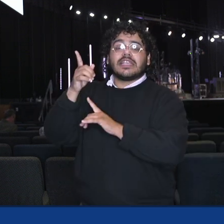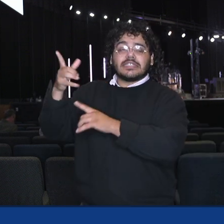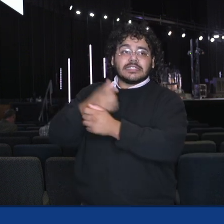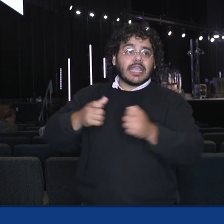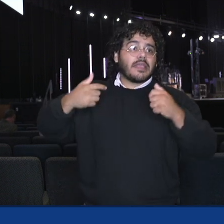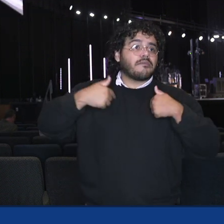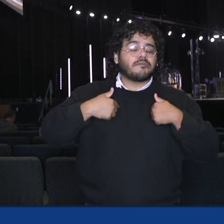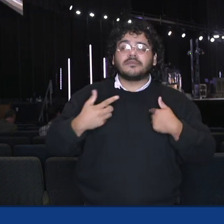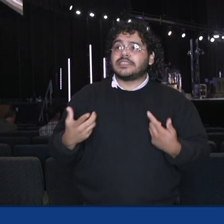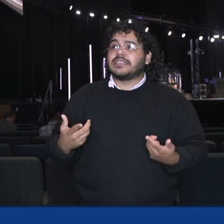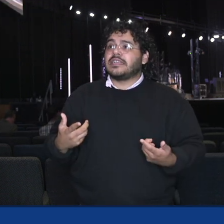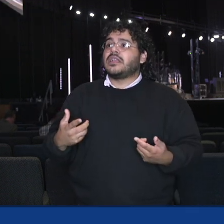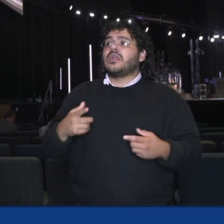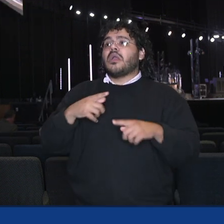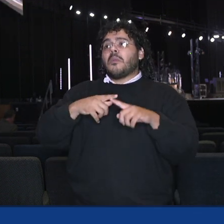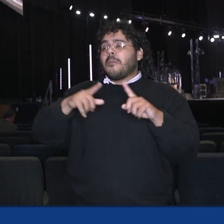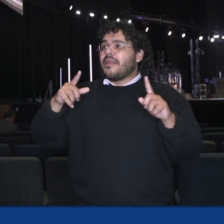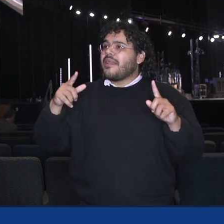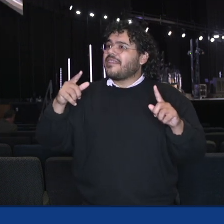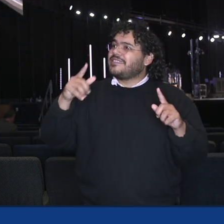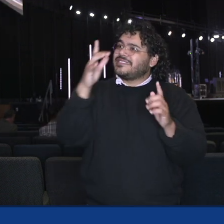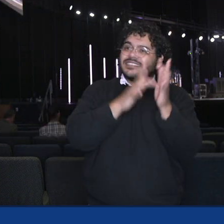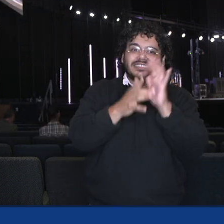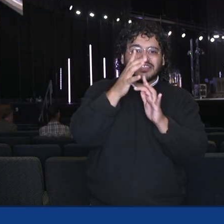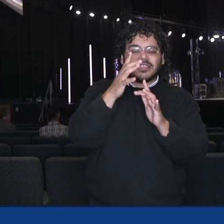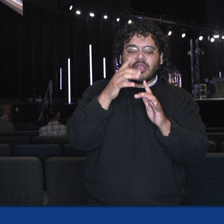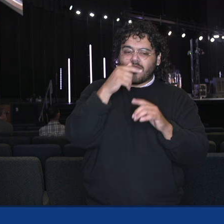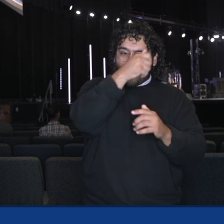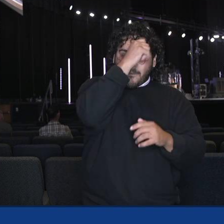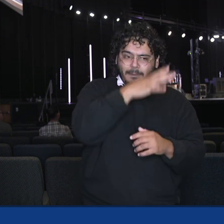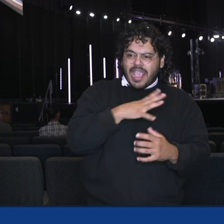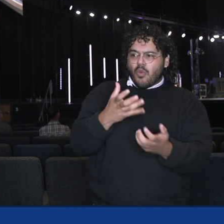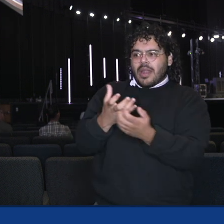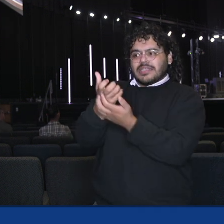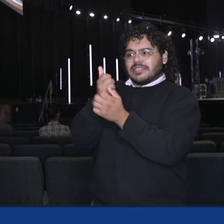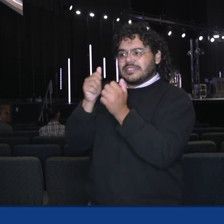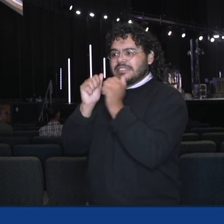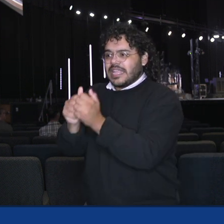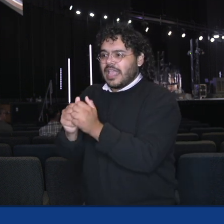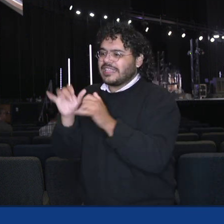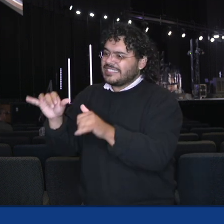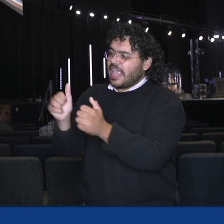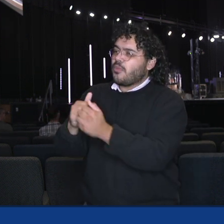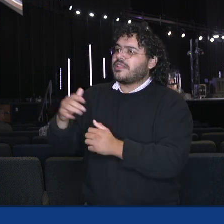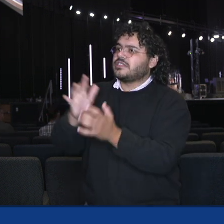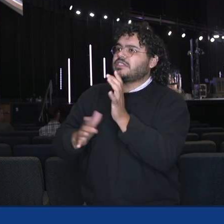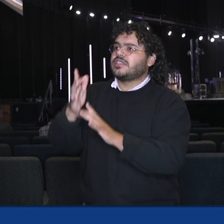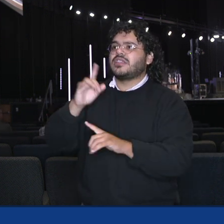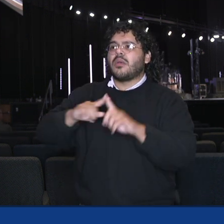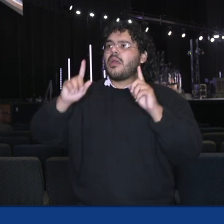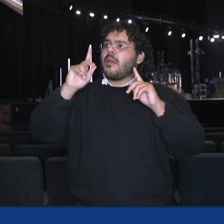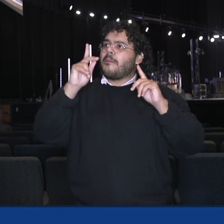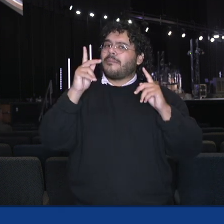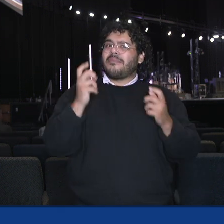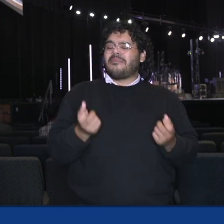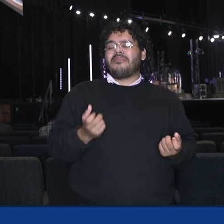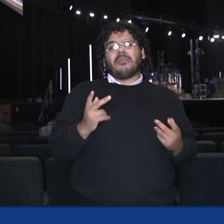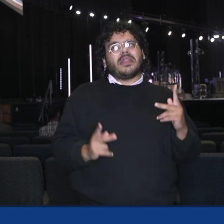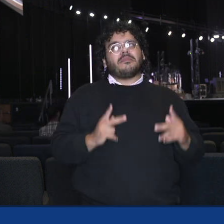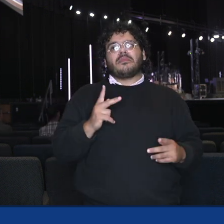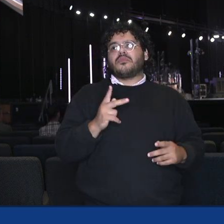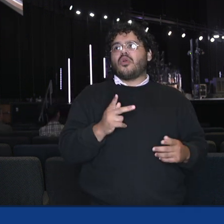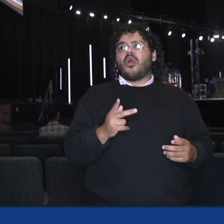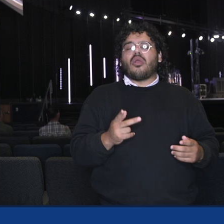by Jesus pleads to stay with him. The crowds, as they always do, they go away. They're literally worried about the price of their herd of dead pigs.